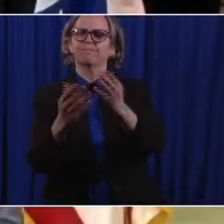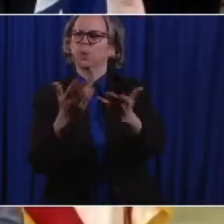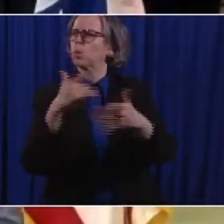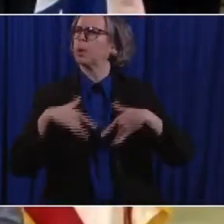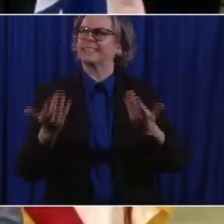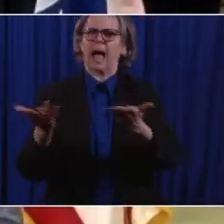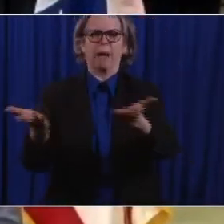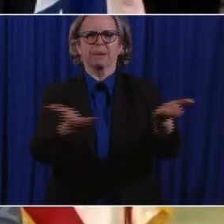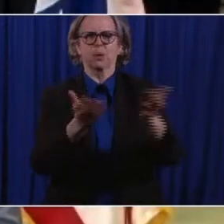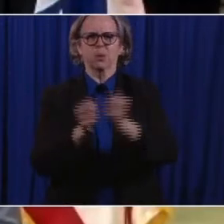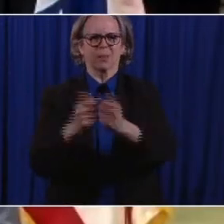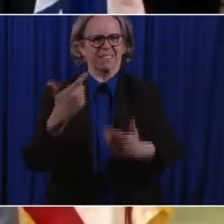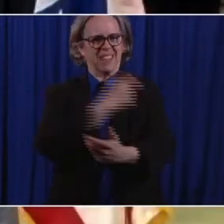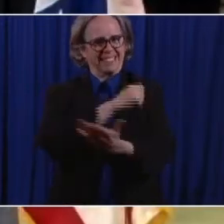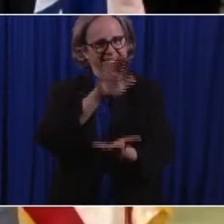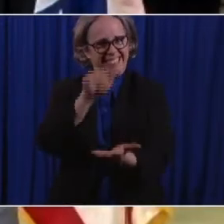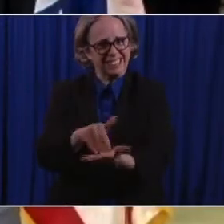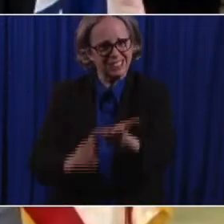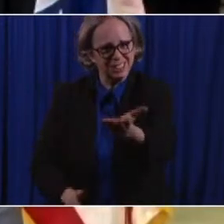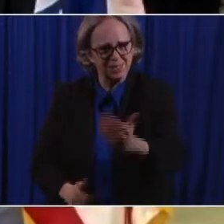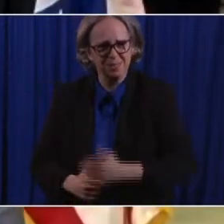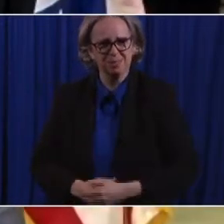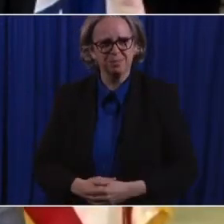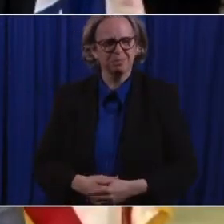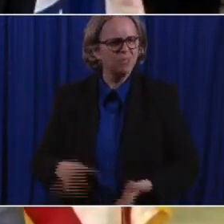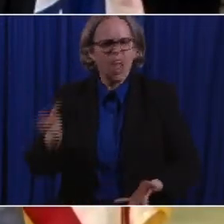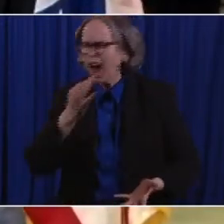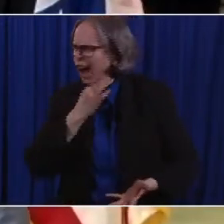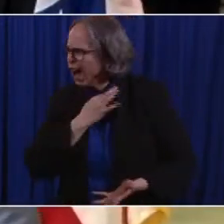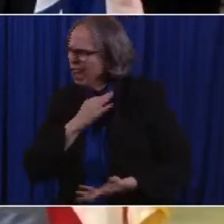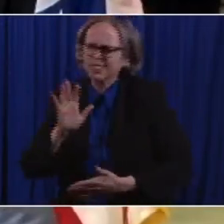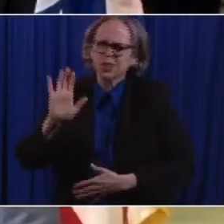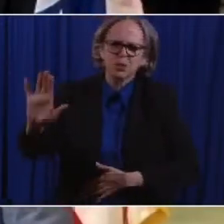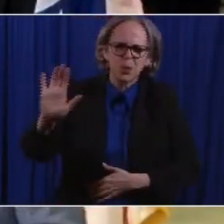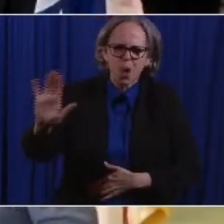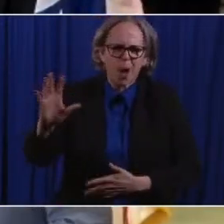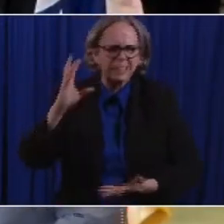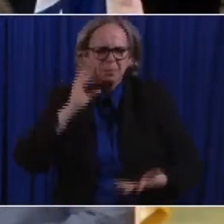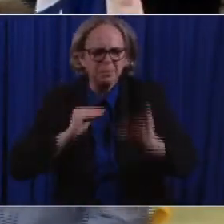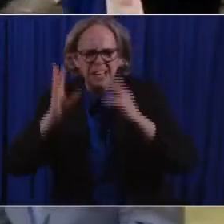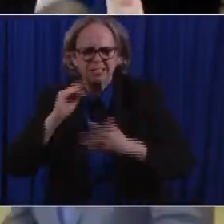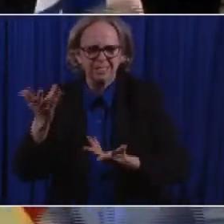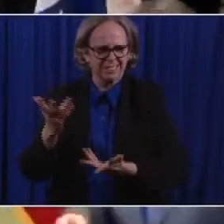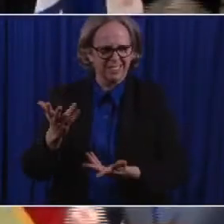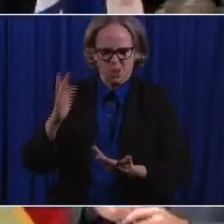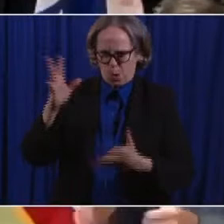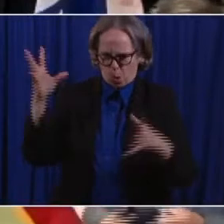we want to hear the report from you, because you've been at the heart of all this.